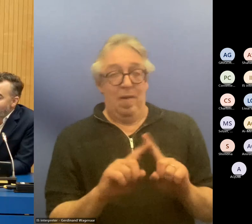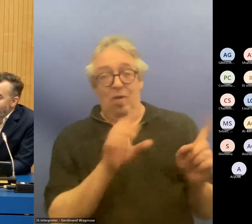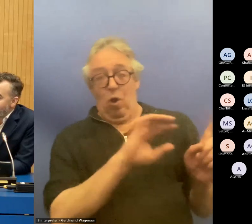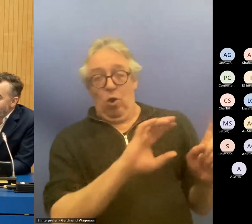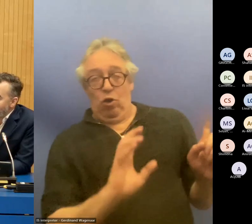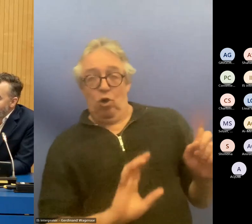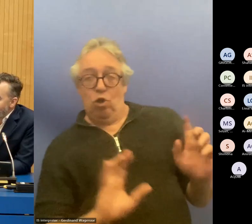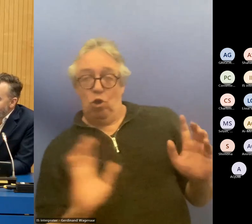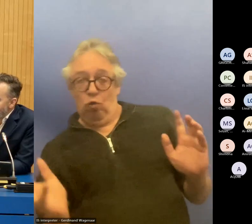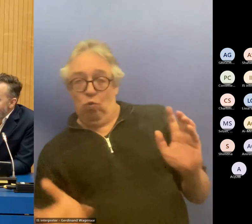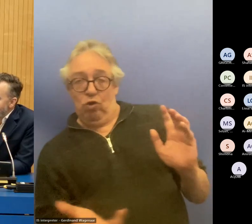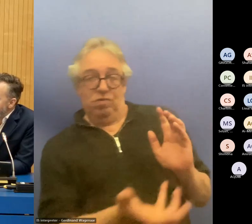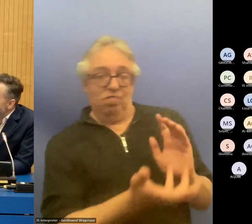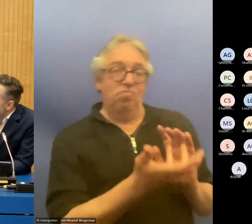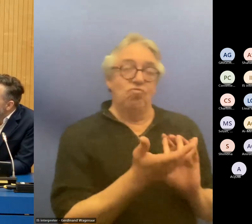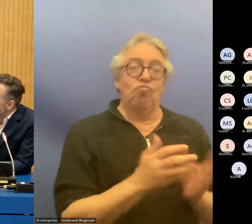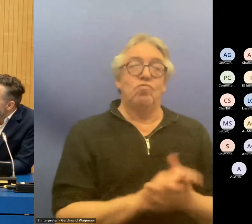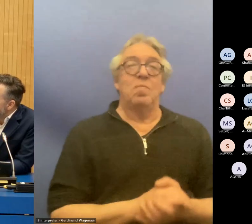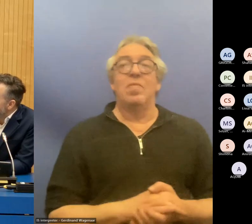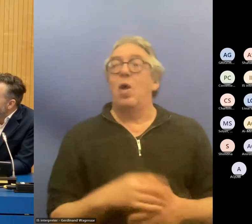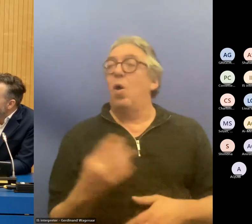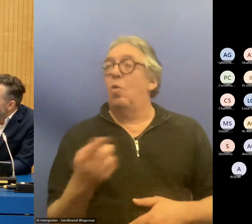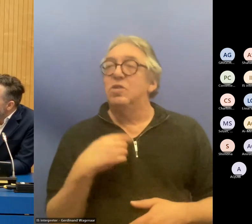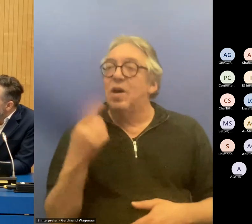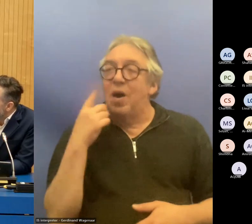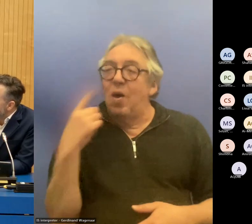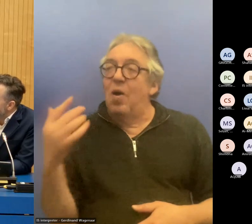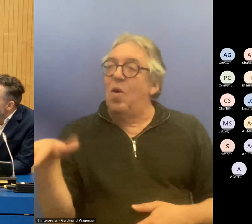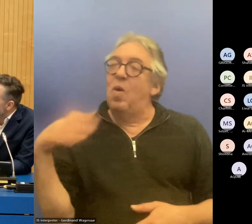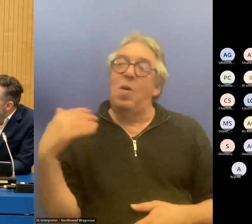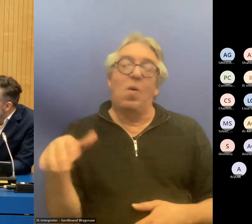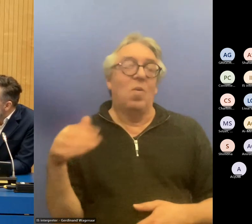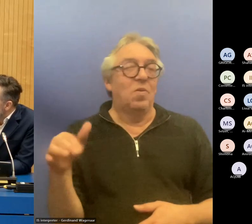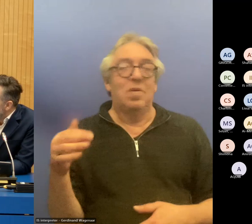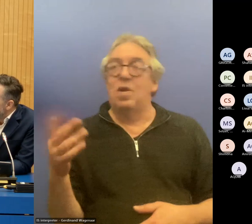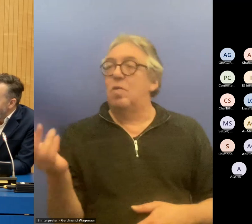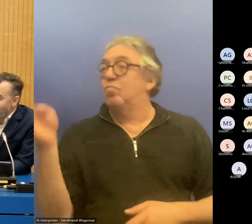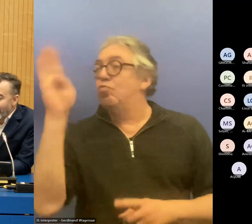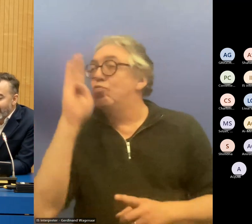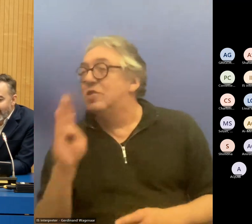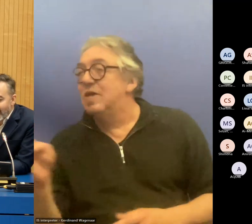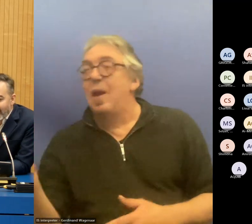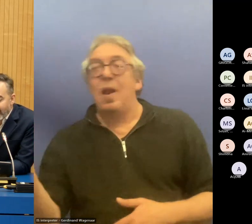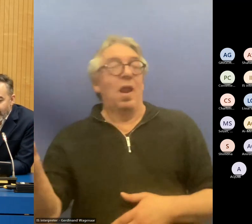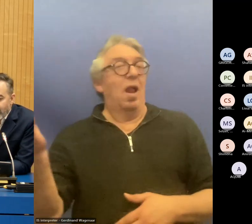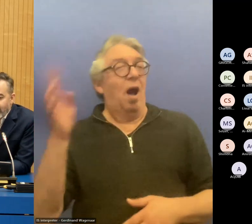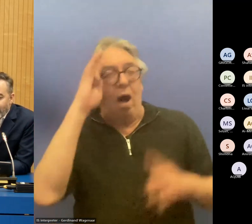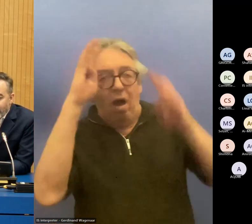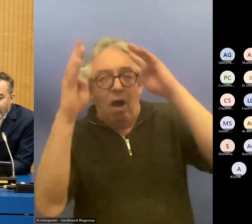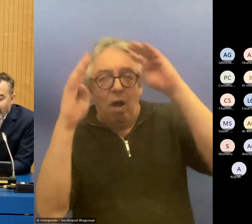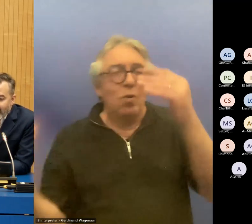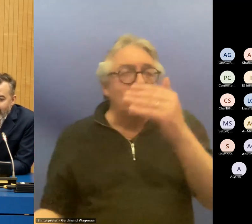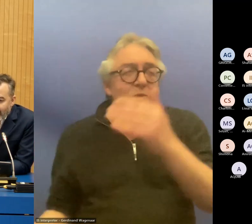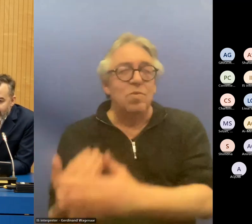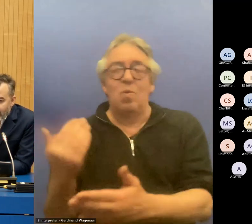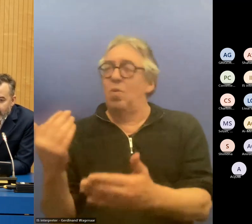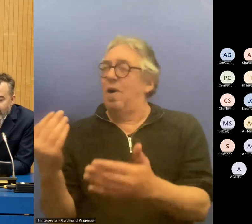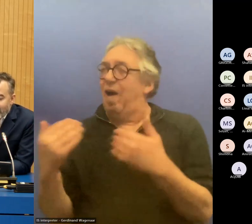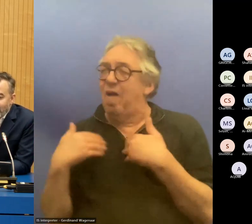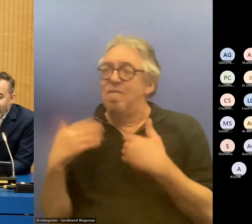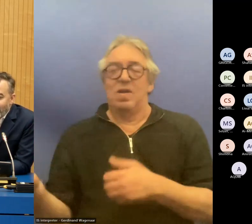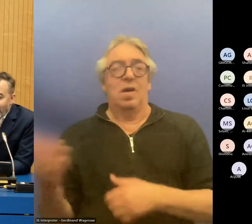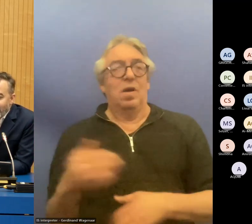reminded of the capacity for innovation that occurs in countries like Brazil. And when I think about the future of inclusion, when I think about